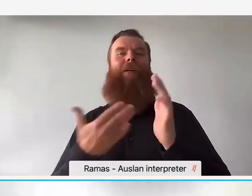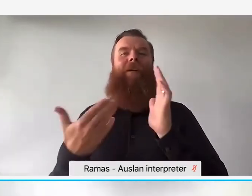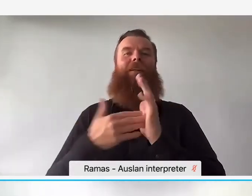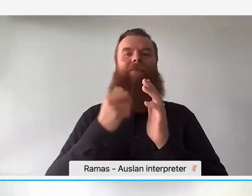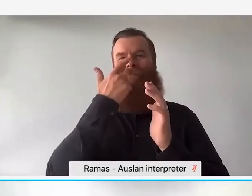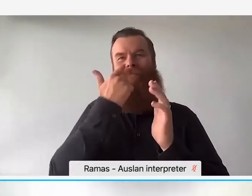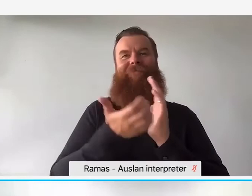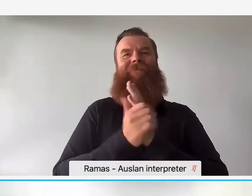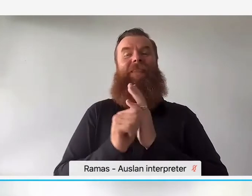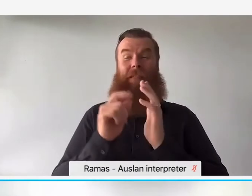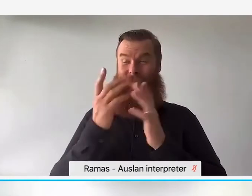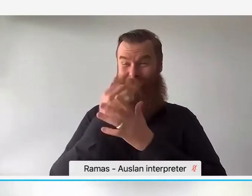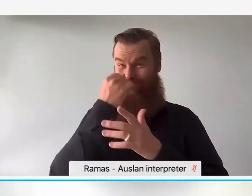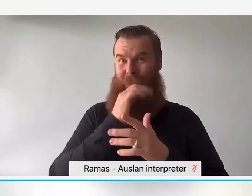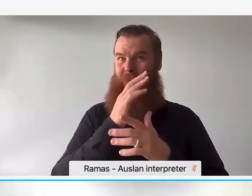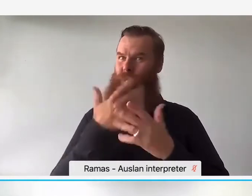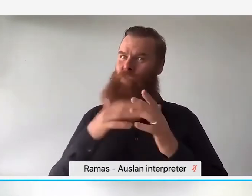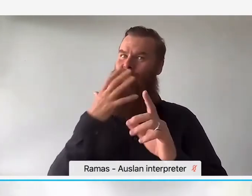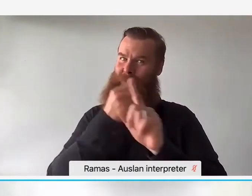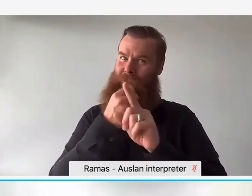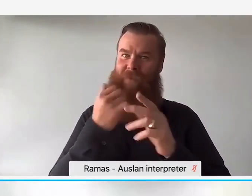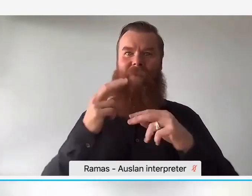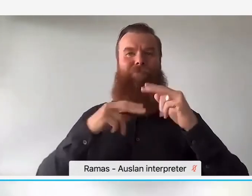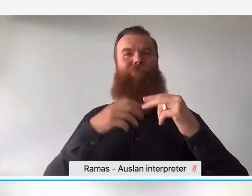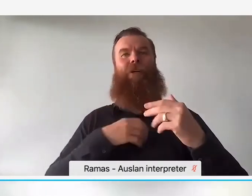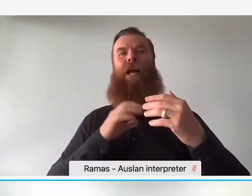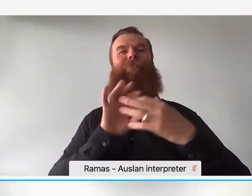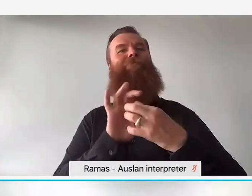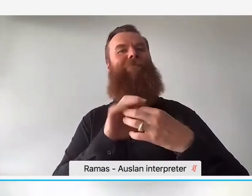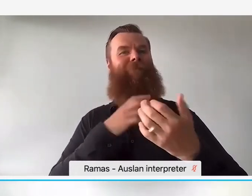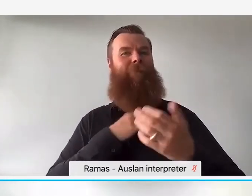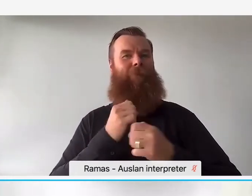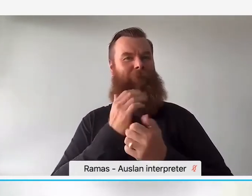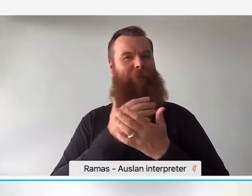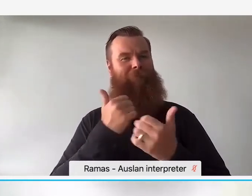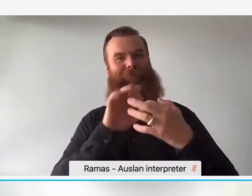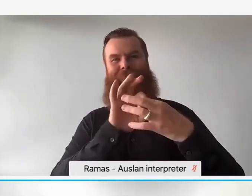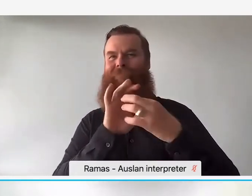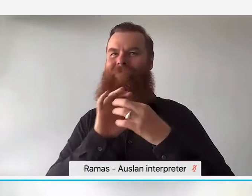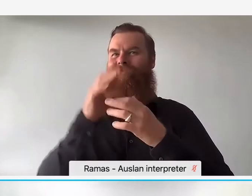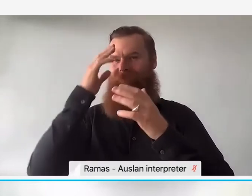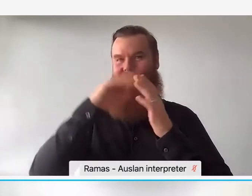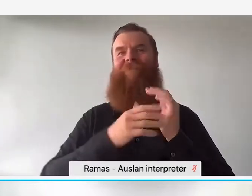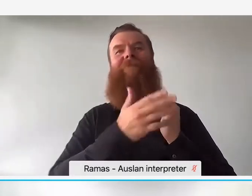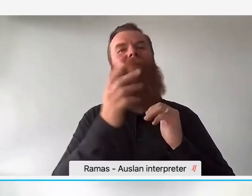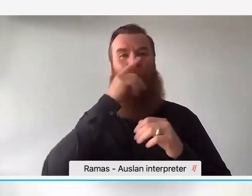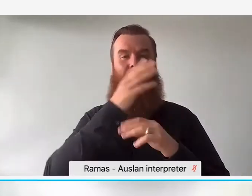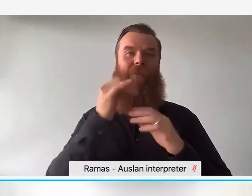develop a rapport and created a warm and engaging experience for the candidates, allowing them to be more